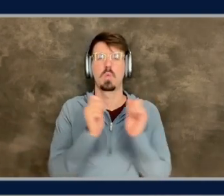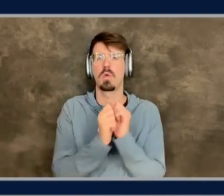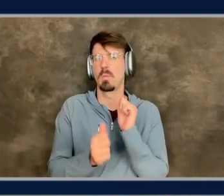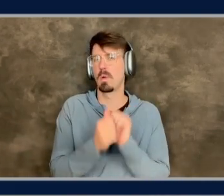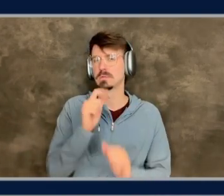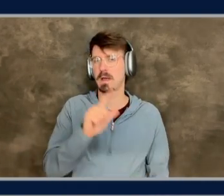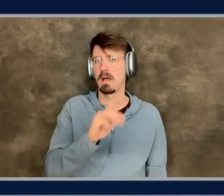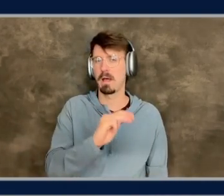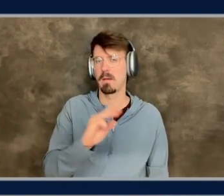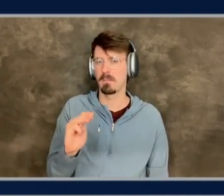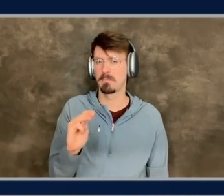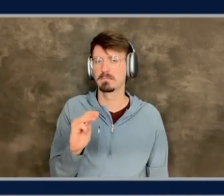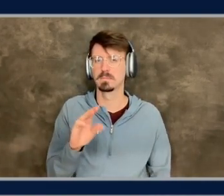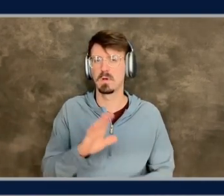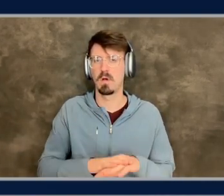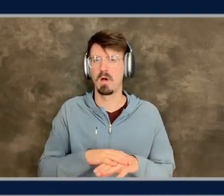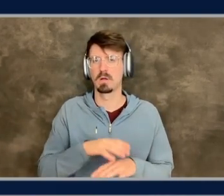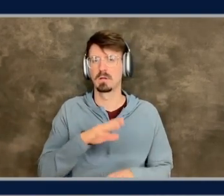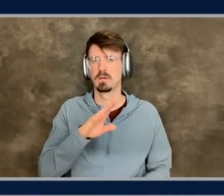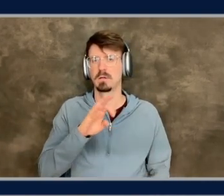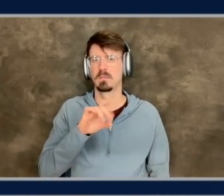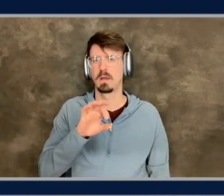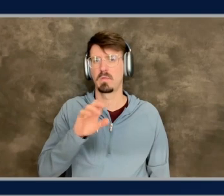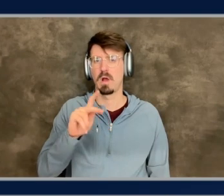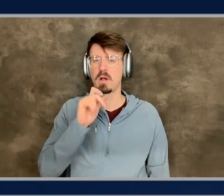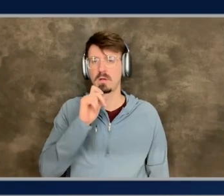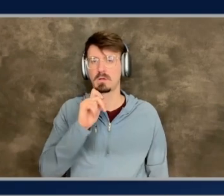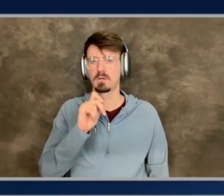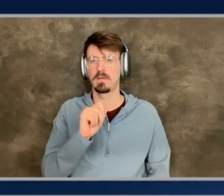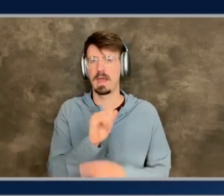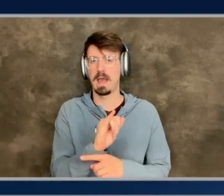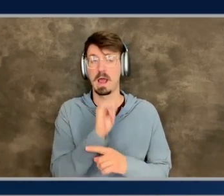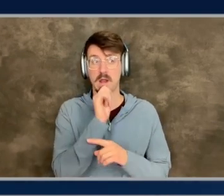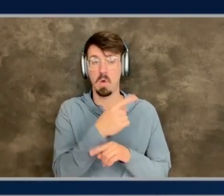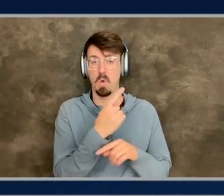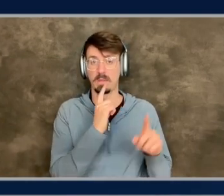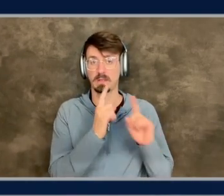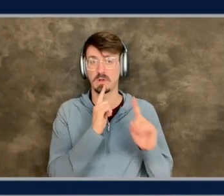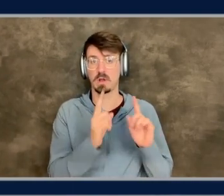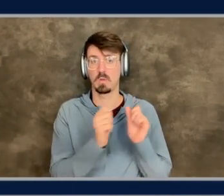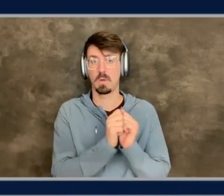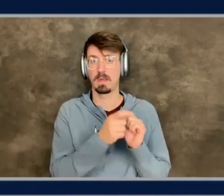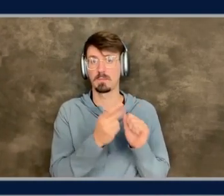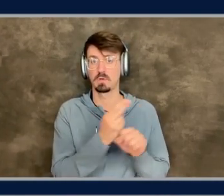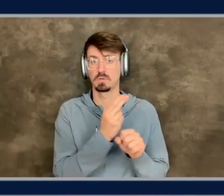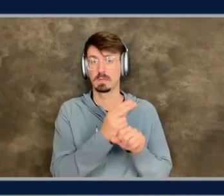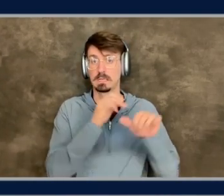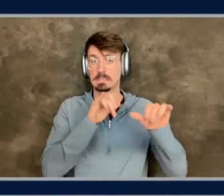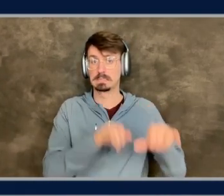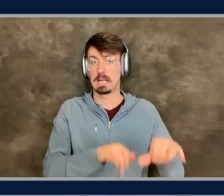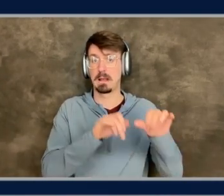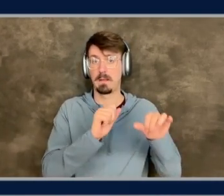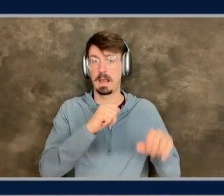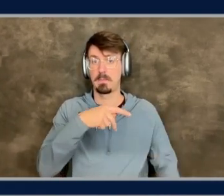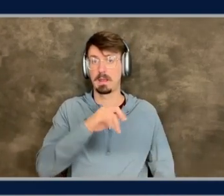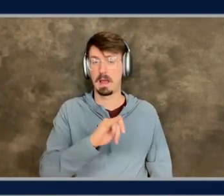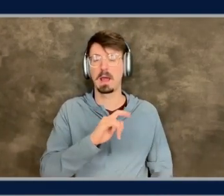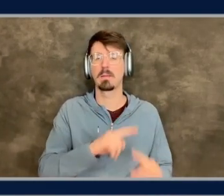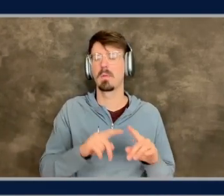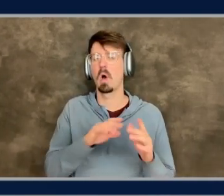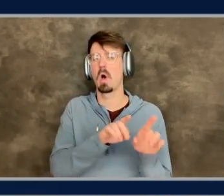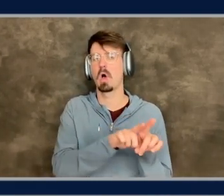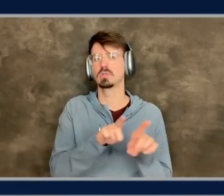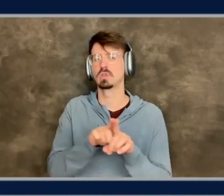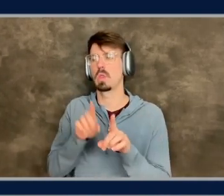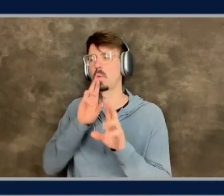API. Not just talk to them using the same API, but also get the same response, which usually was my